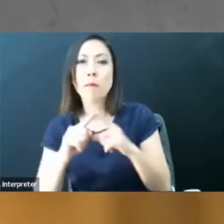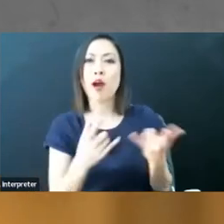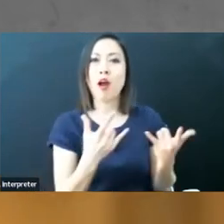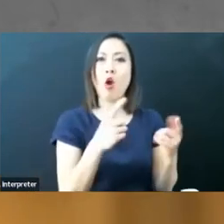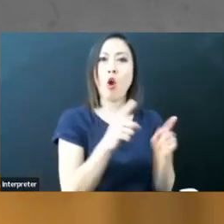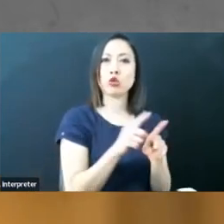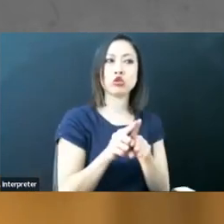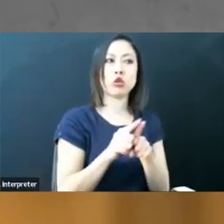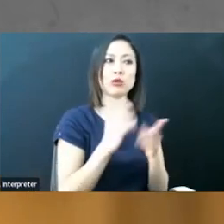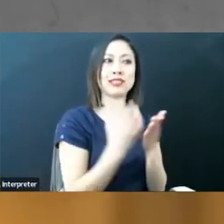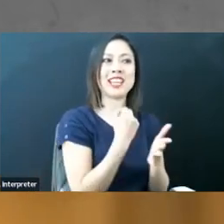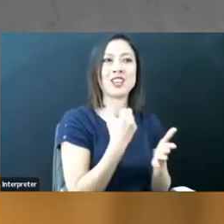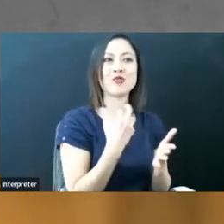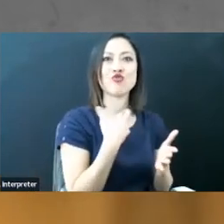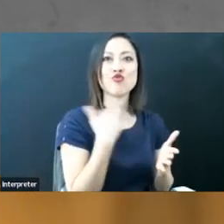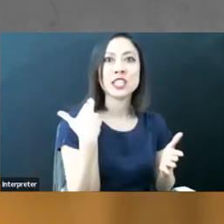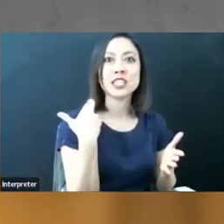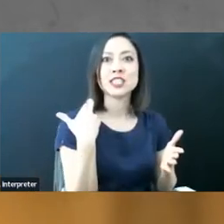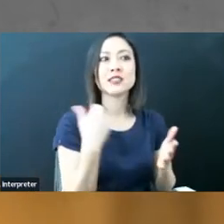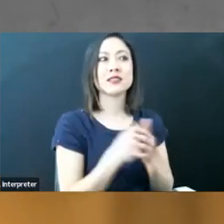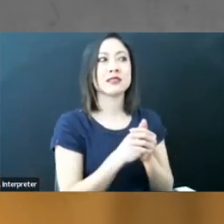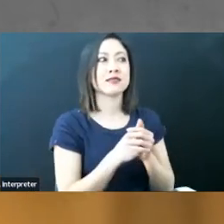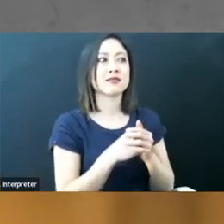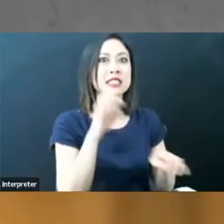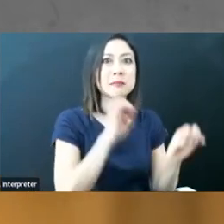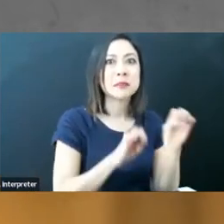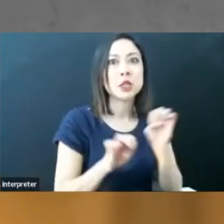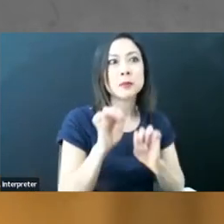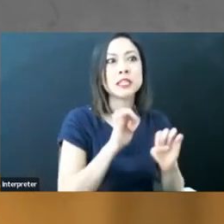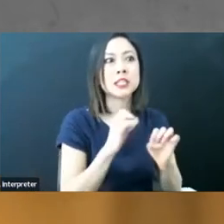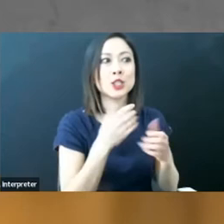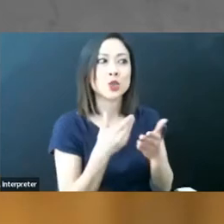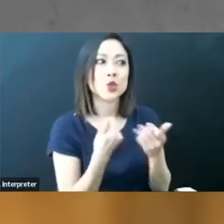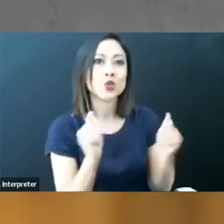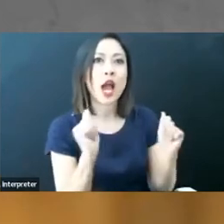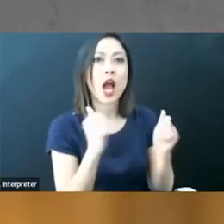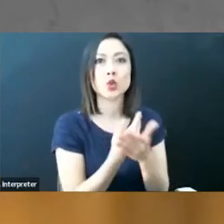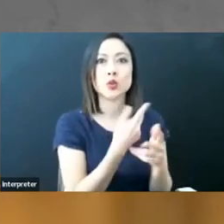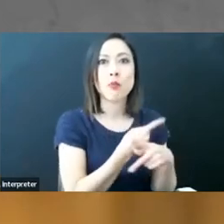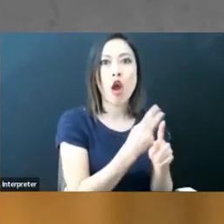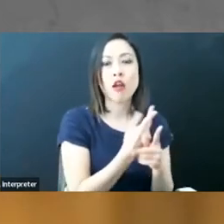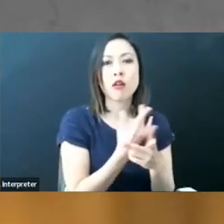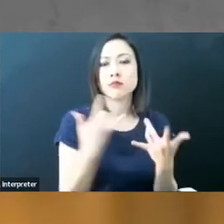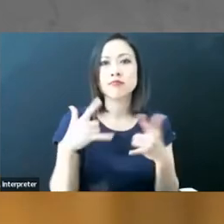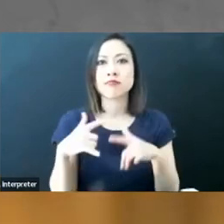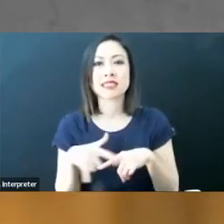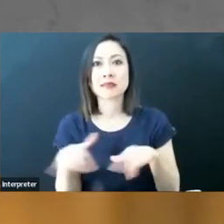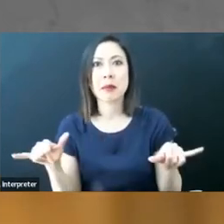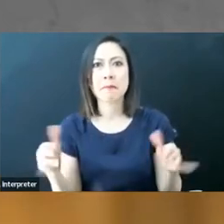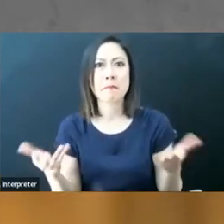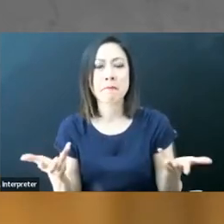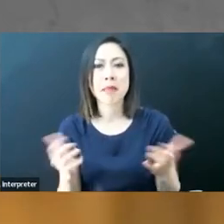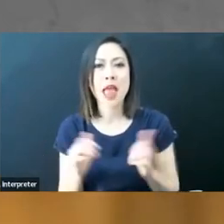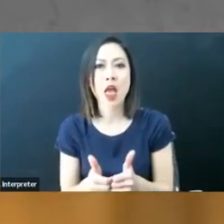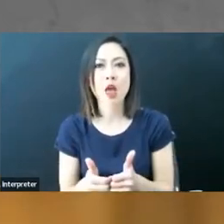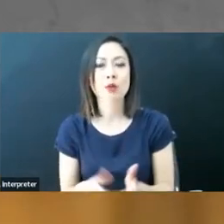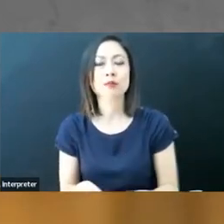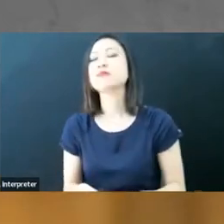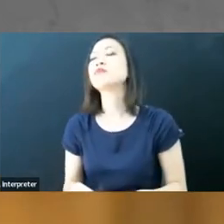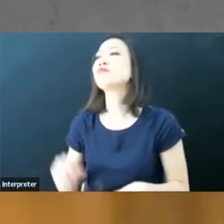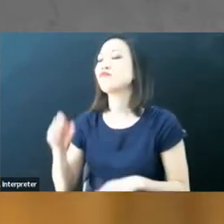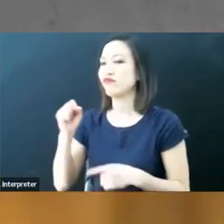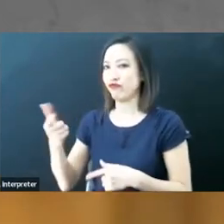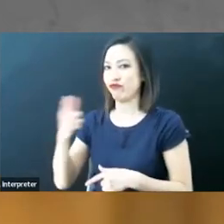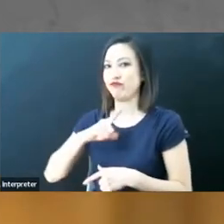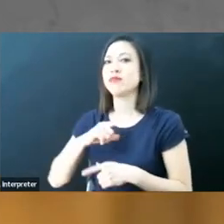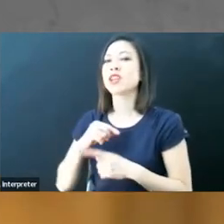new ideas, but also new products and so on? Yeah, there are a couple of different things. One is an approach I used at